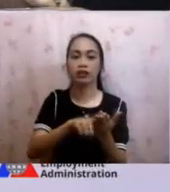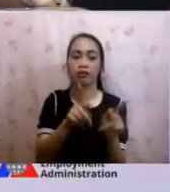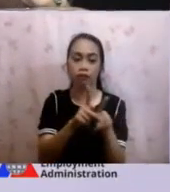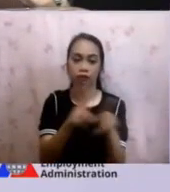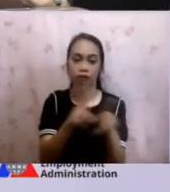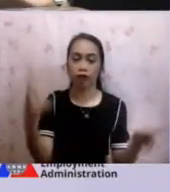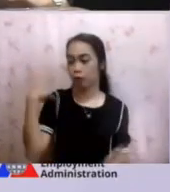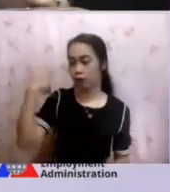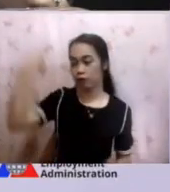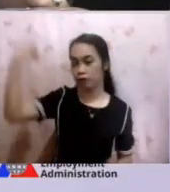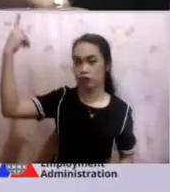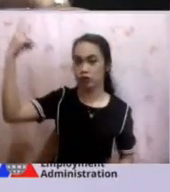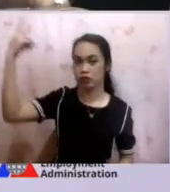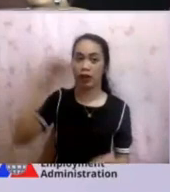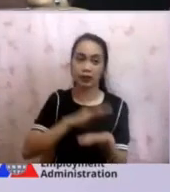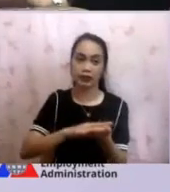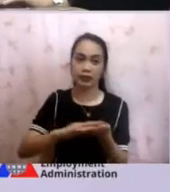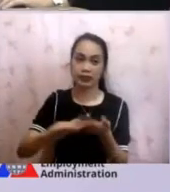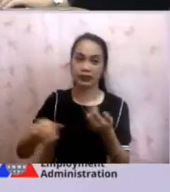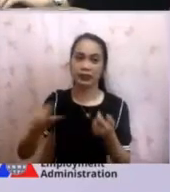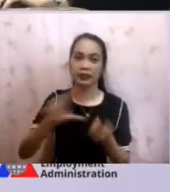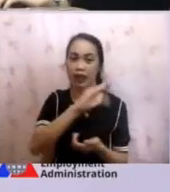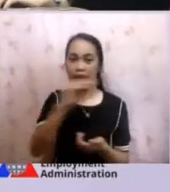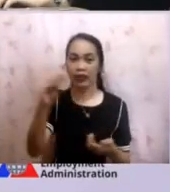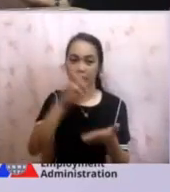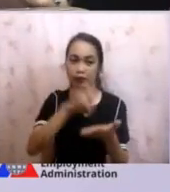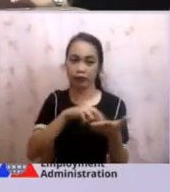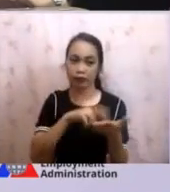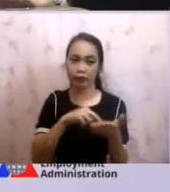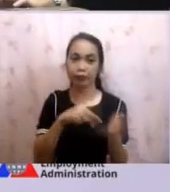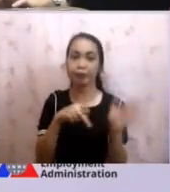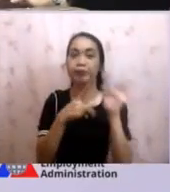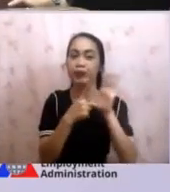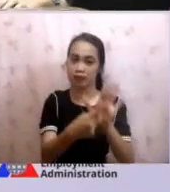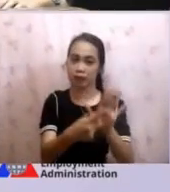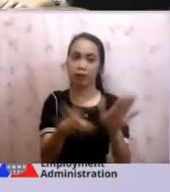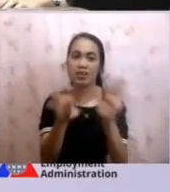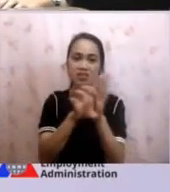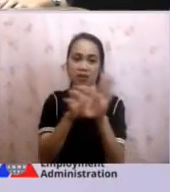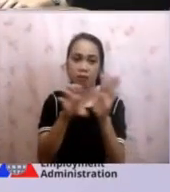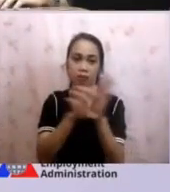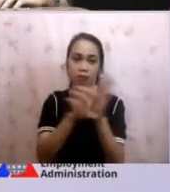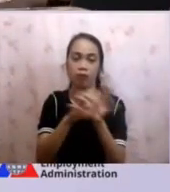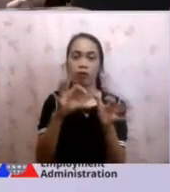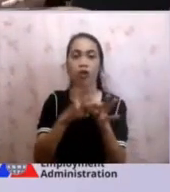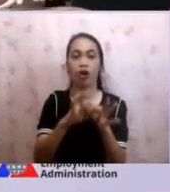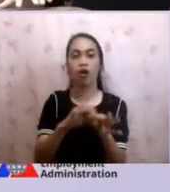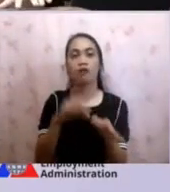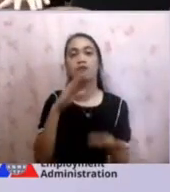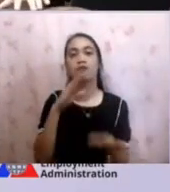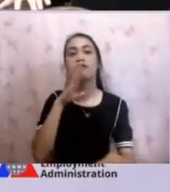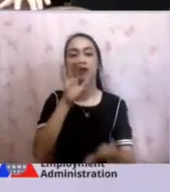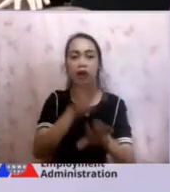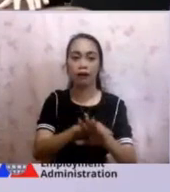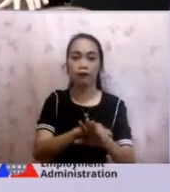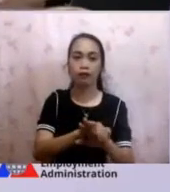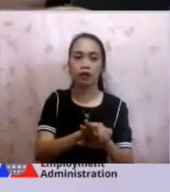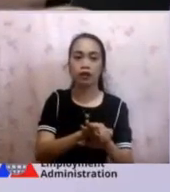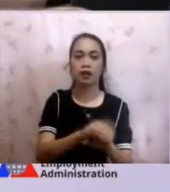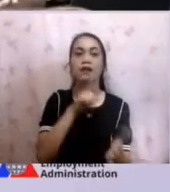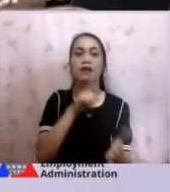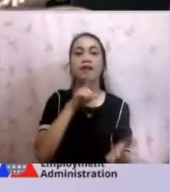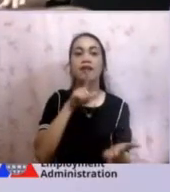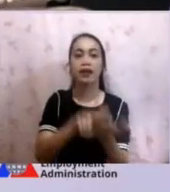the example of a very professional, clean, neat, and presentable example of a